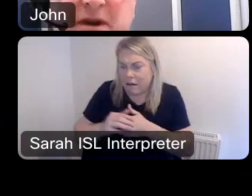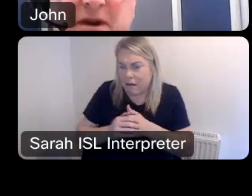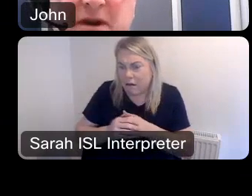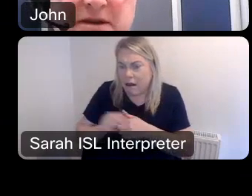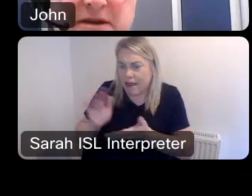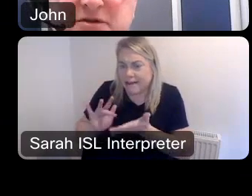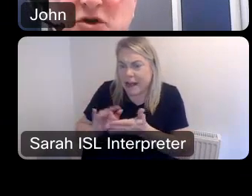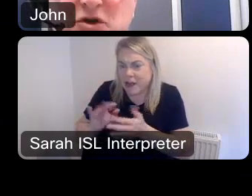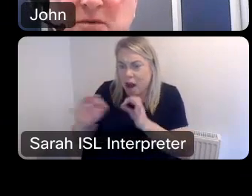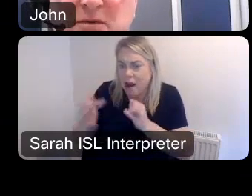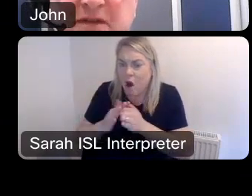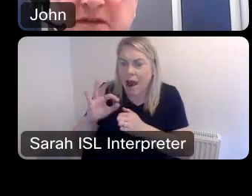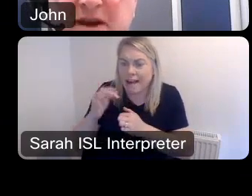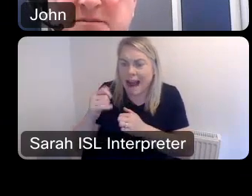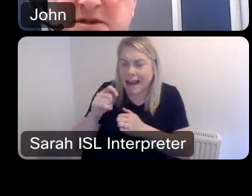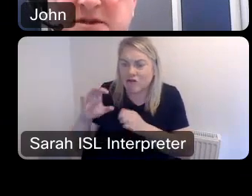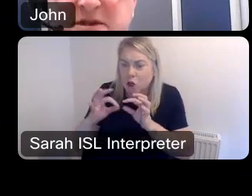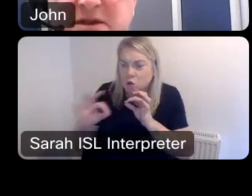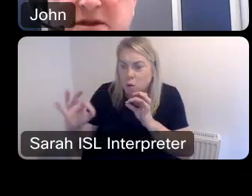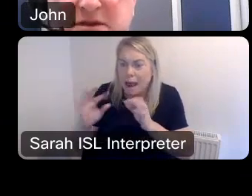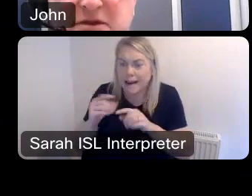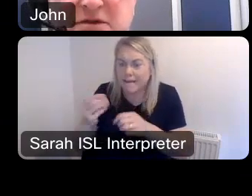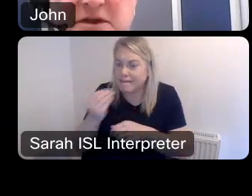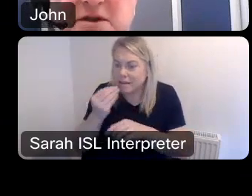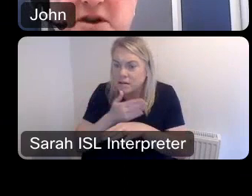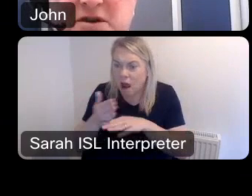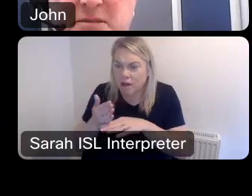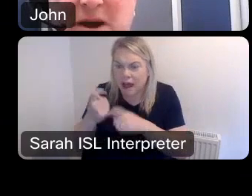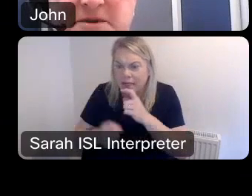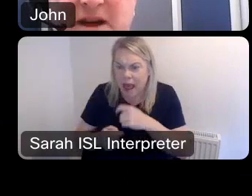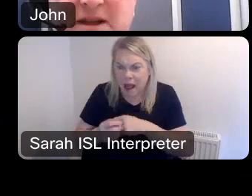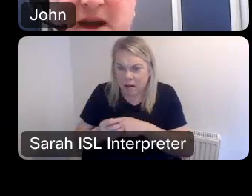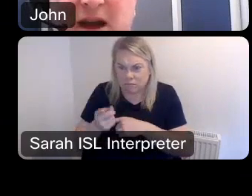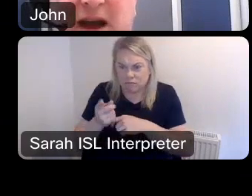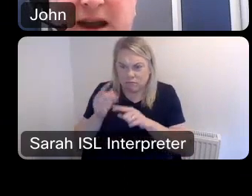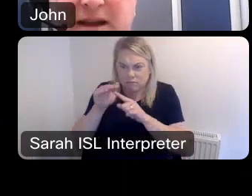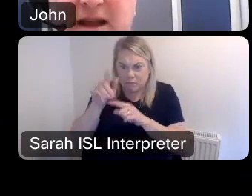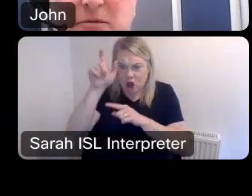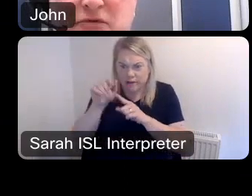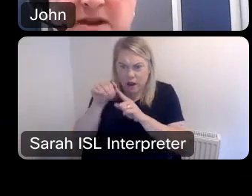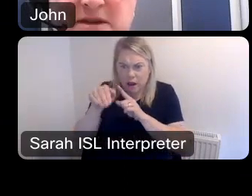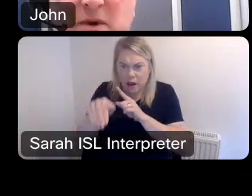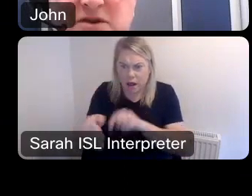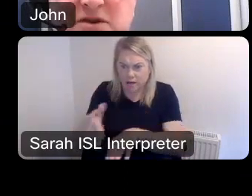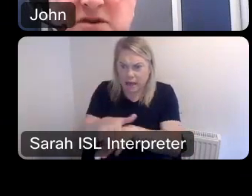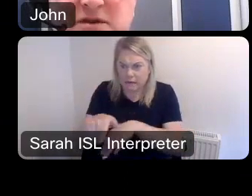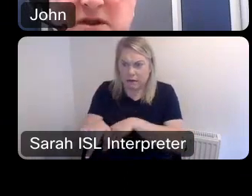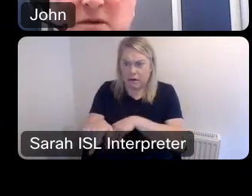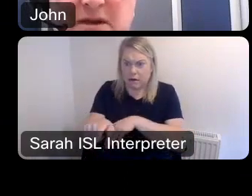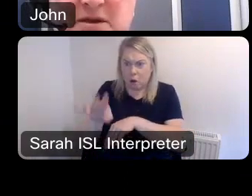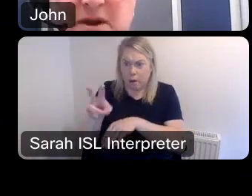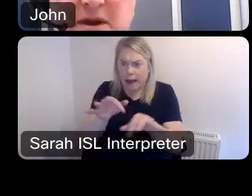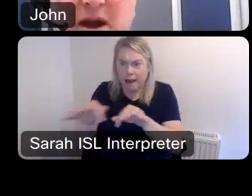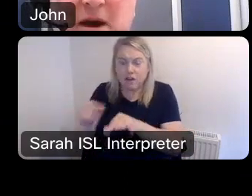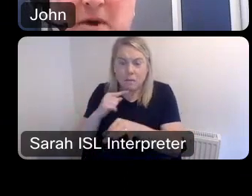a nasogastric tube and where feeding has been started and there's a sudden deterioration and perhaps death. Again, that would raise the question,